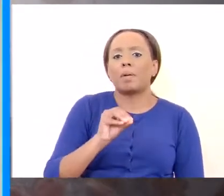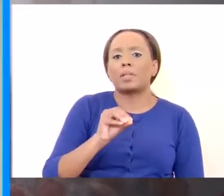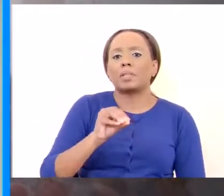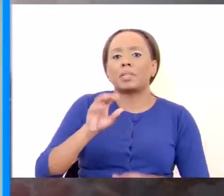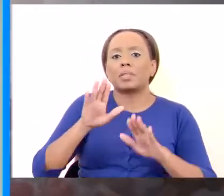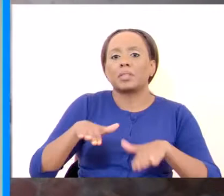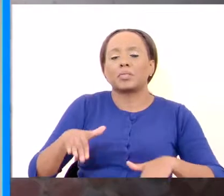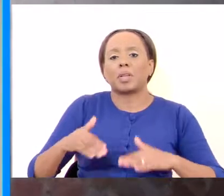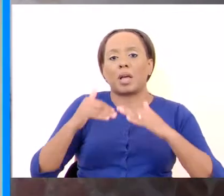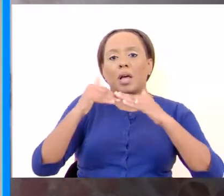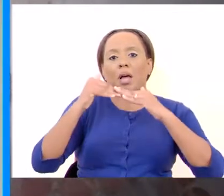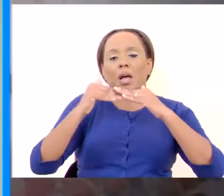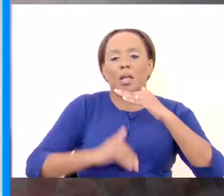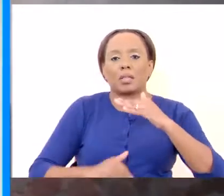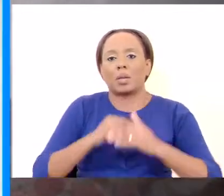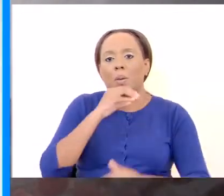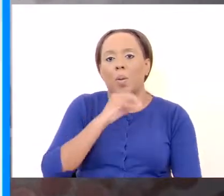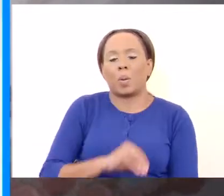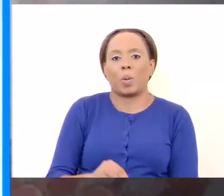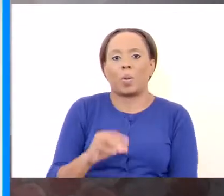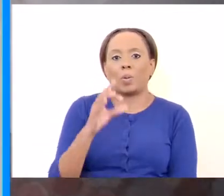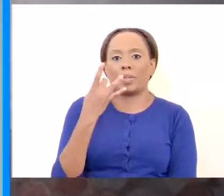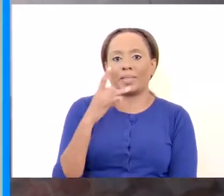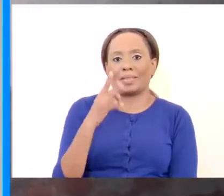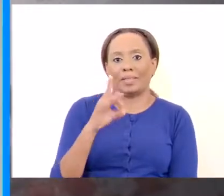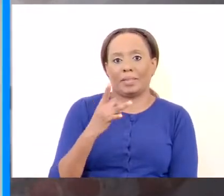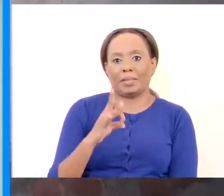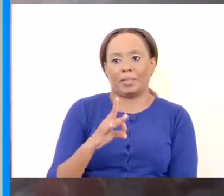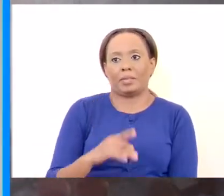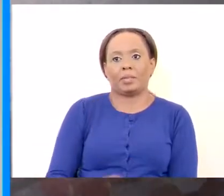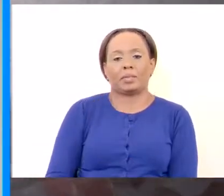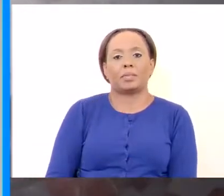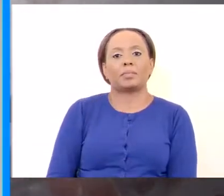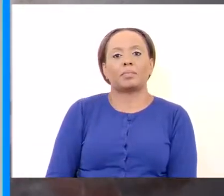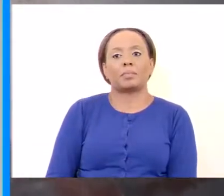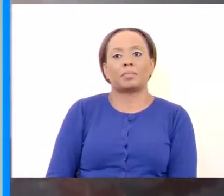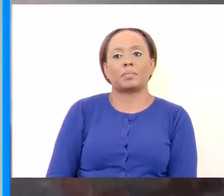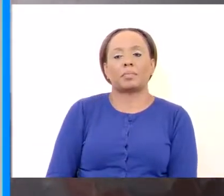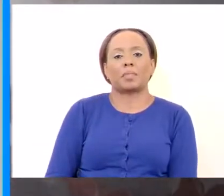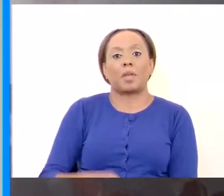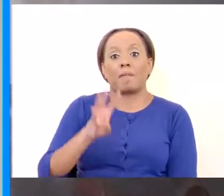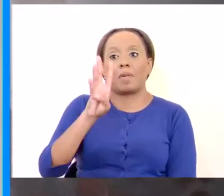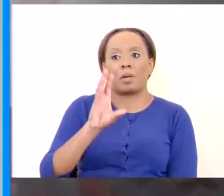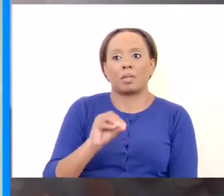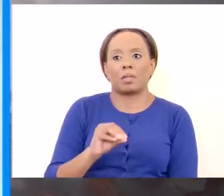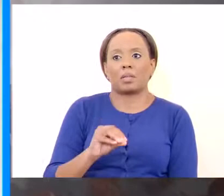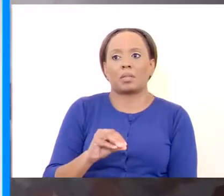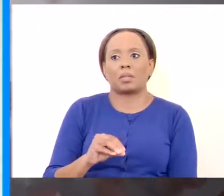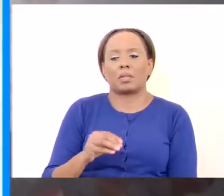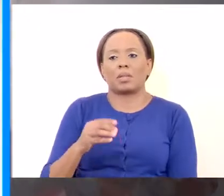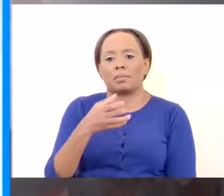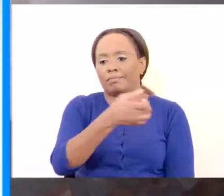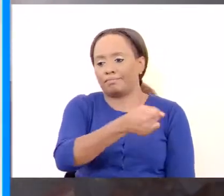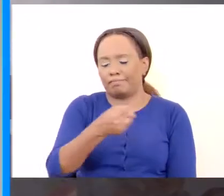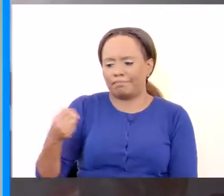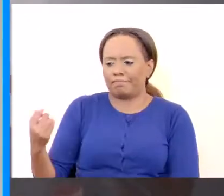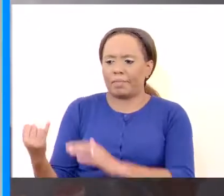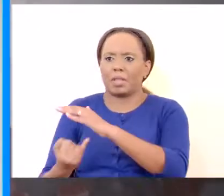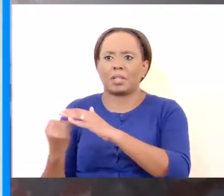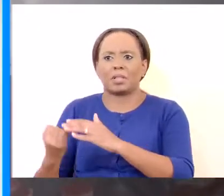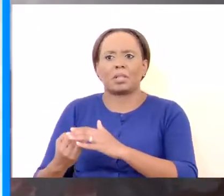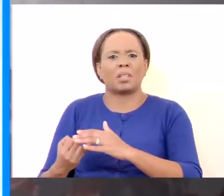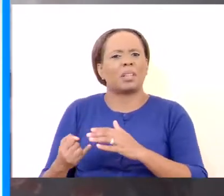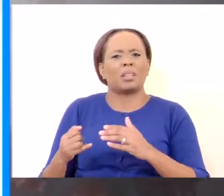a significant number of cases that are heading within the isolation facility. What's the capacity of the facility at